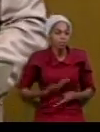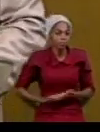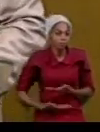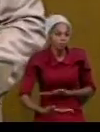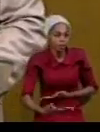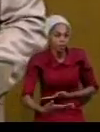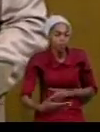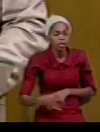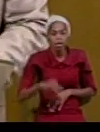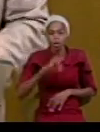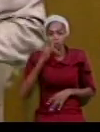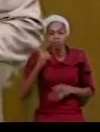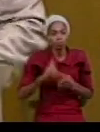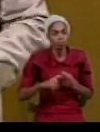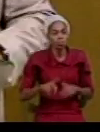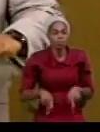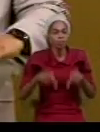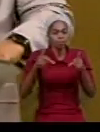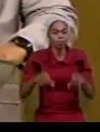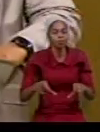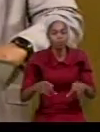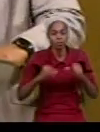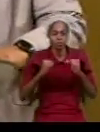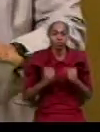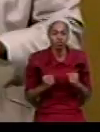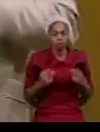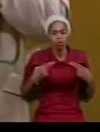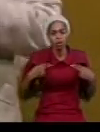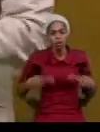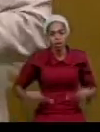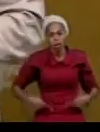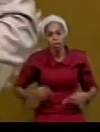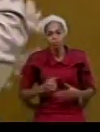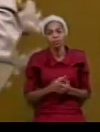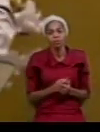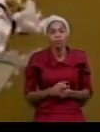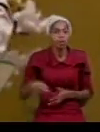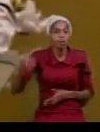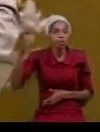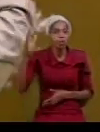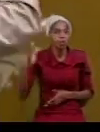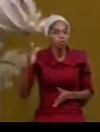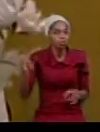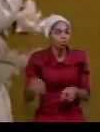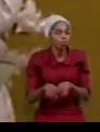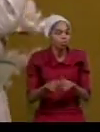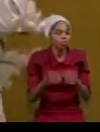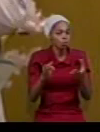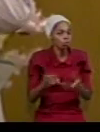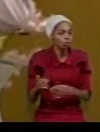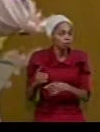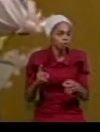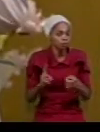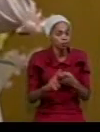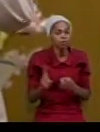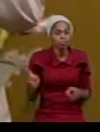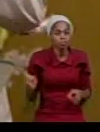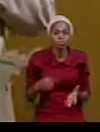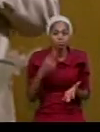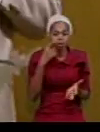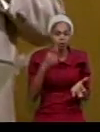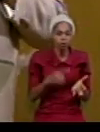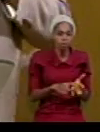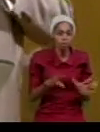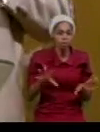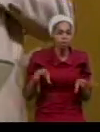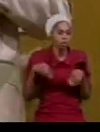holiness and spiritual life. We'll come to that in more details. God also wanted them to recognize the difference